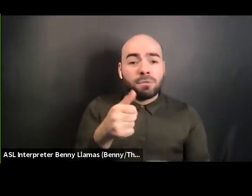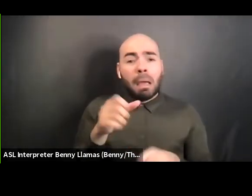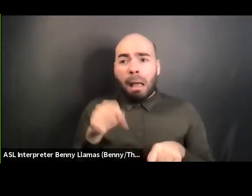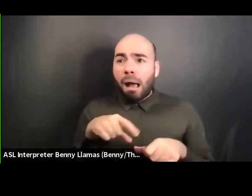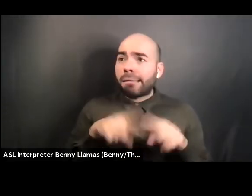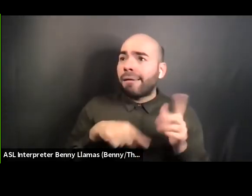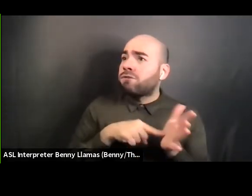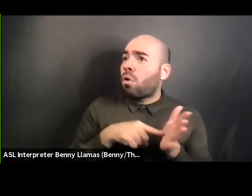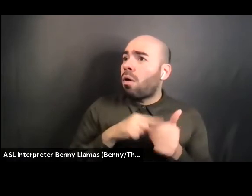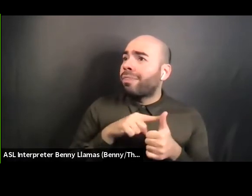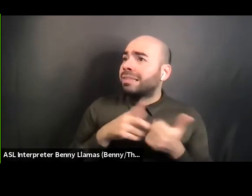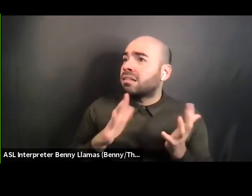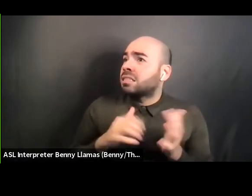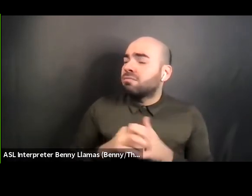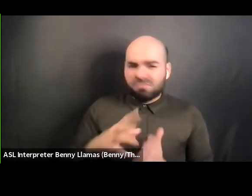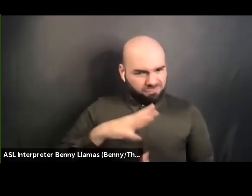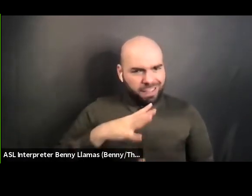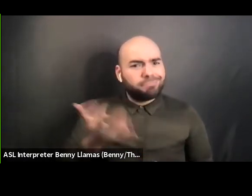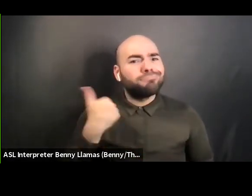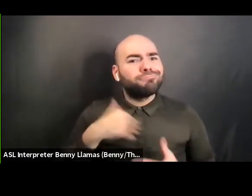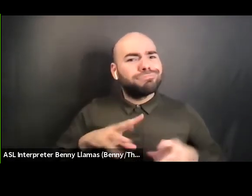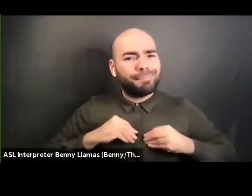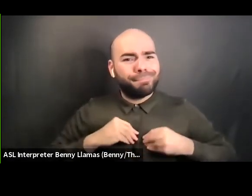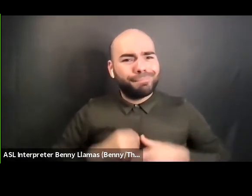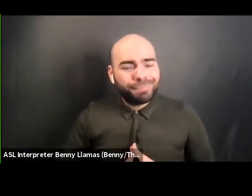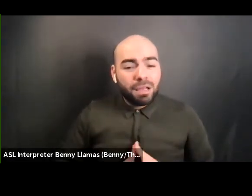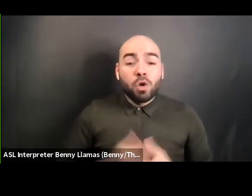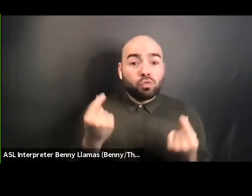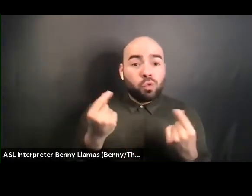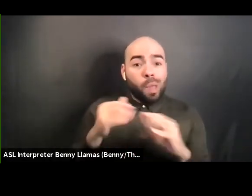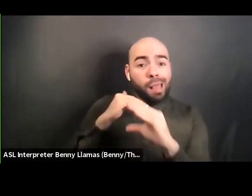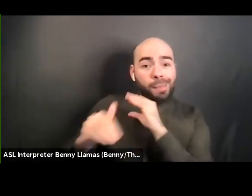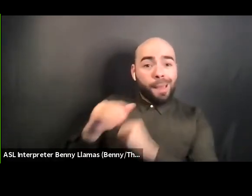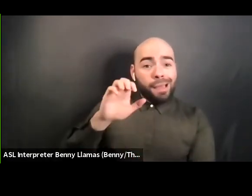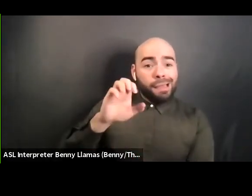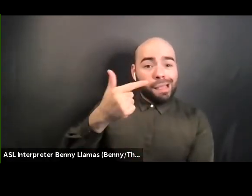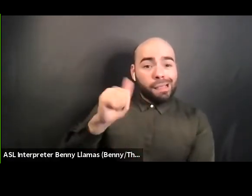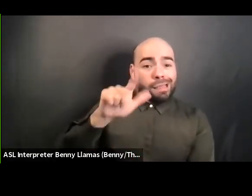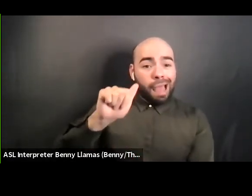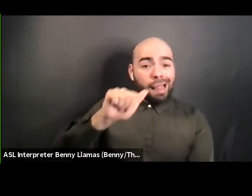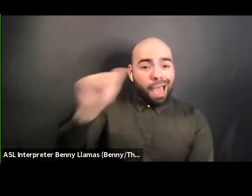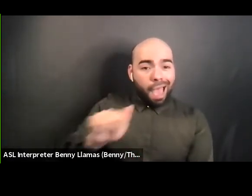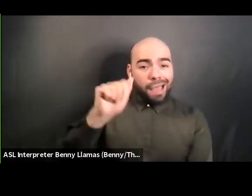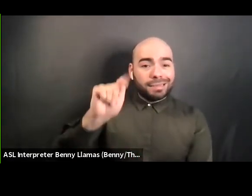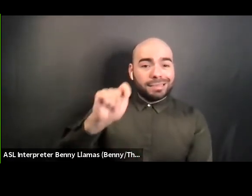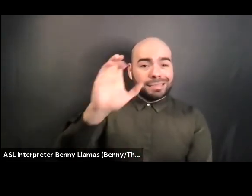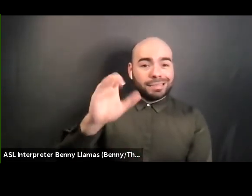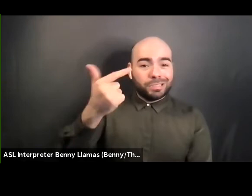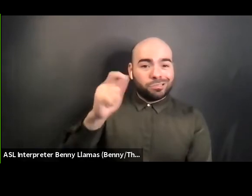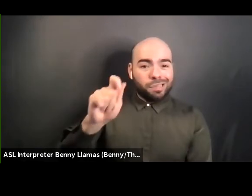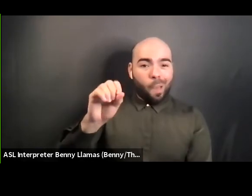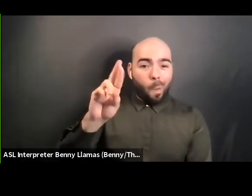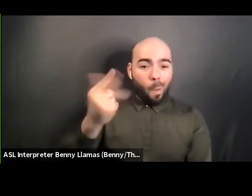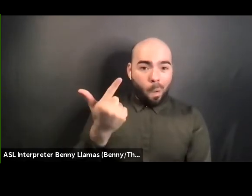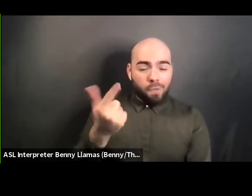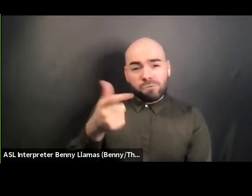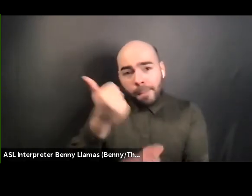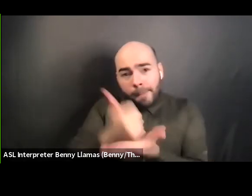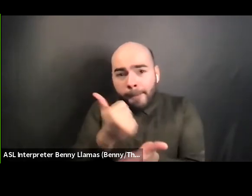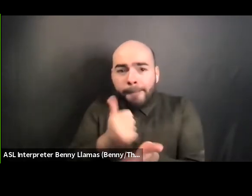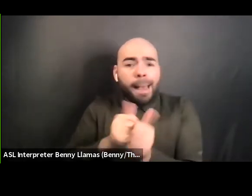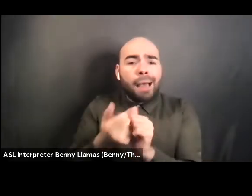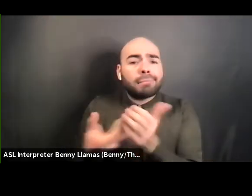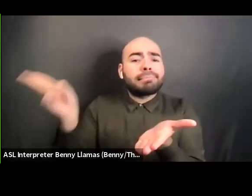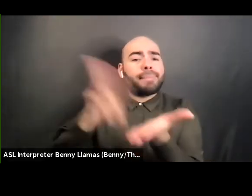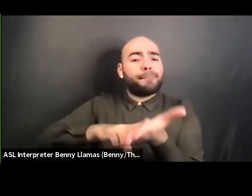you to learn more about that. You can also email gala@tcg.org if you need help getting signed up.